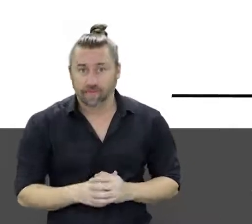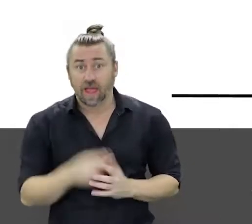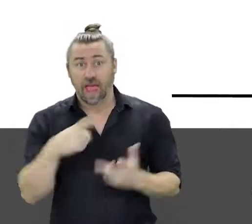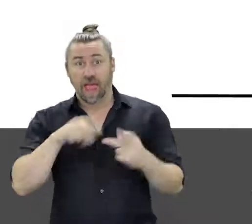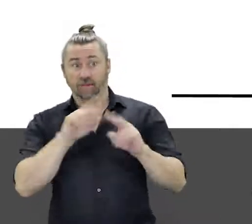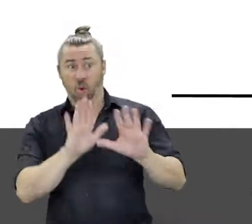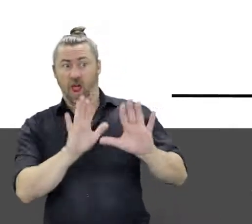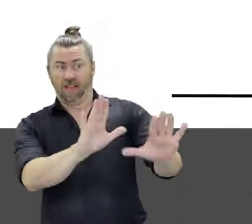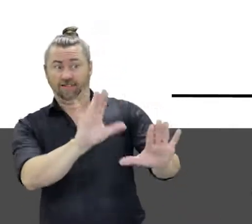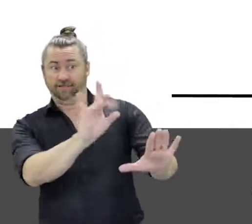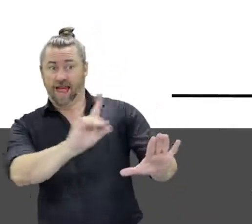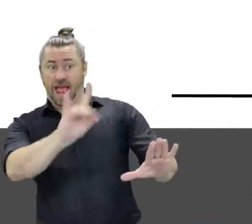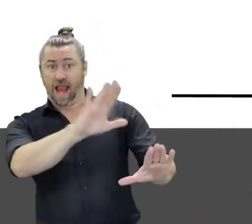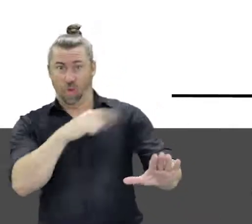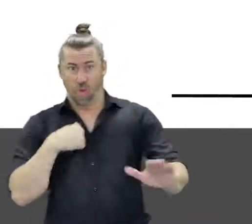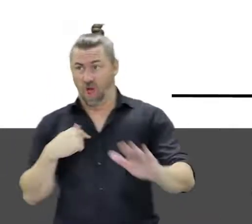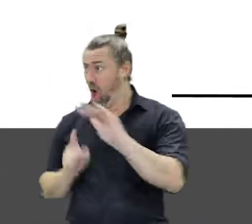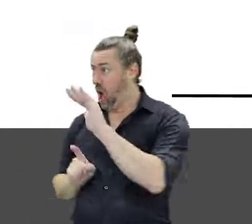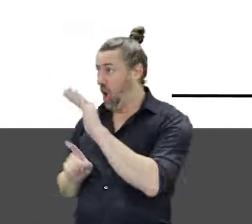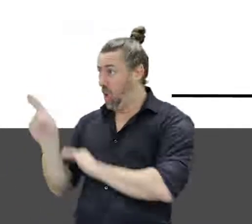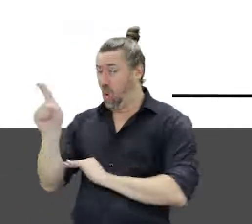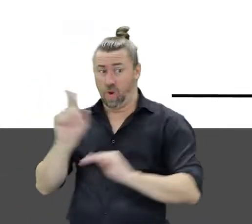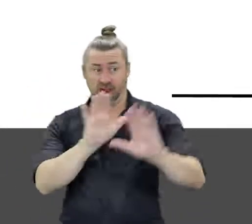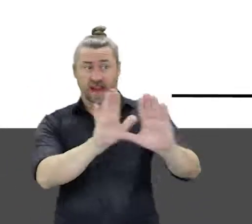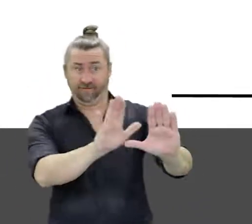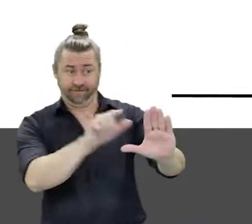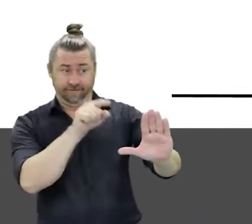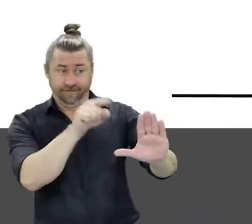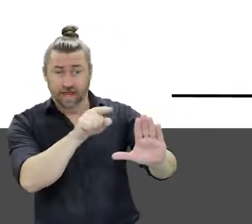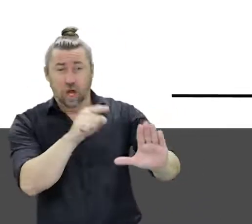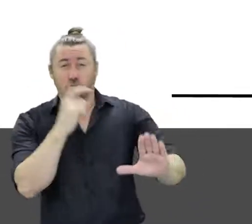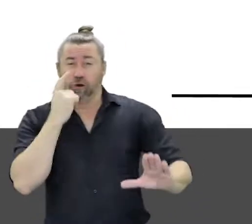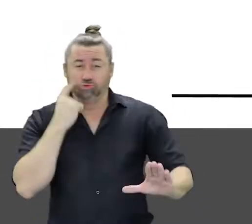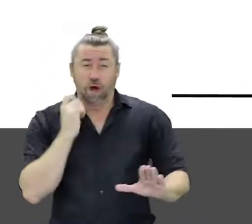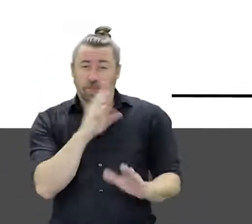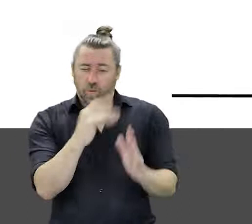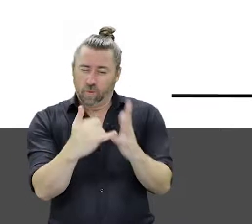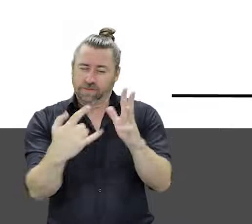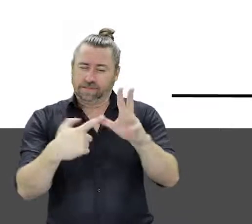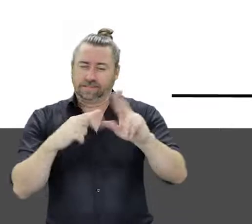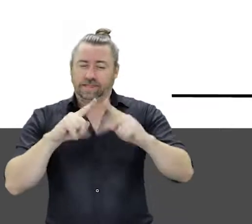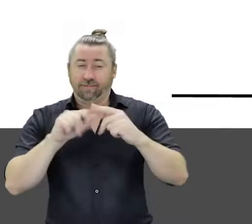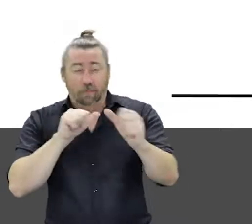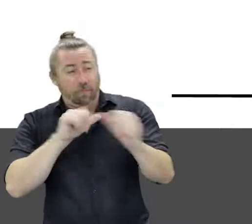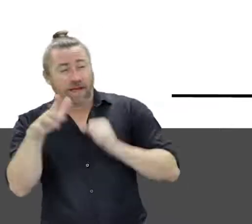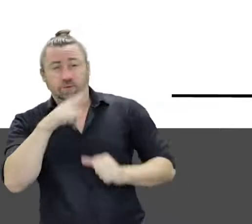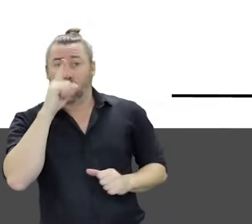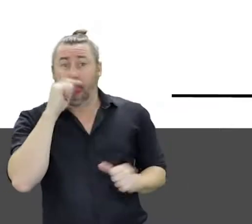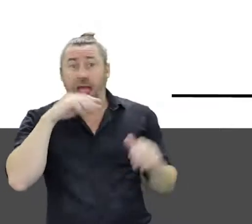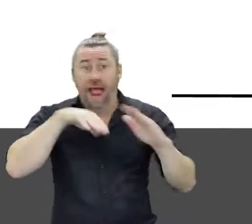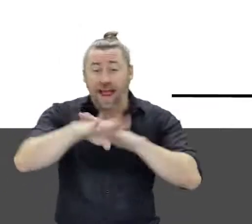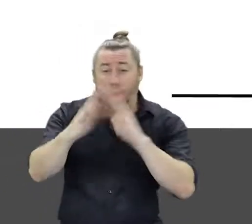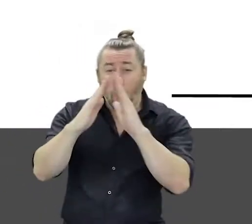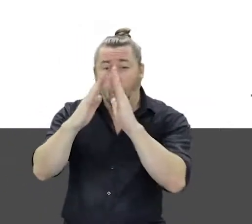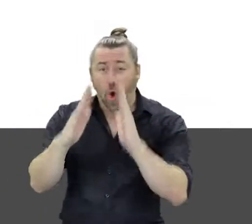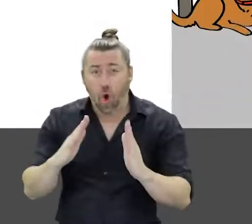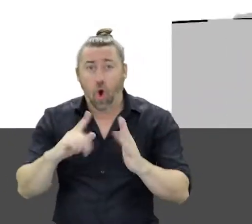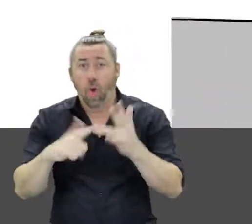an emergency evacuation should be in the most secure area inside your home or on the property as